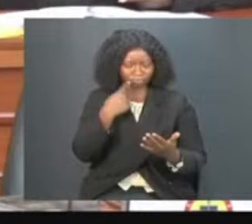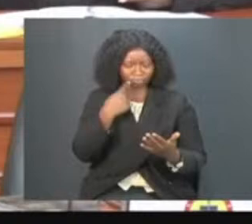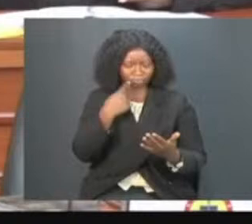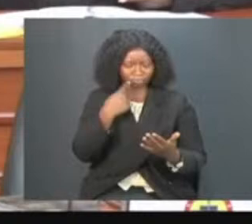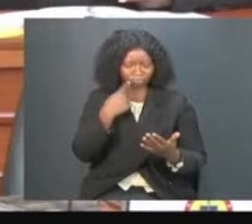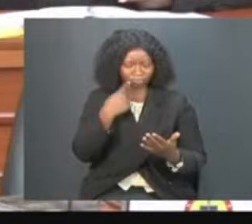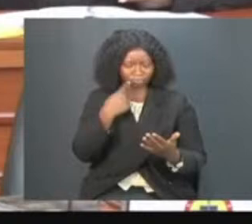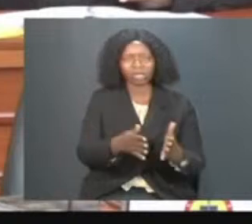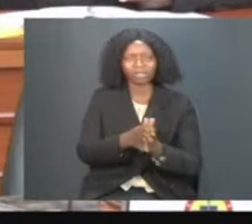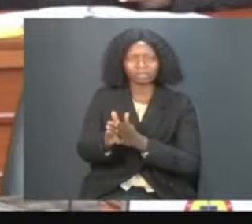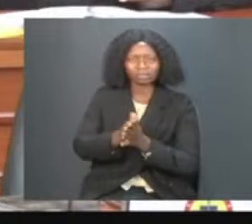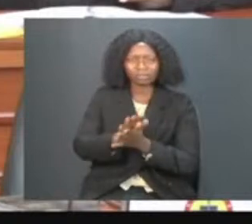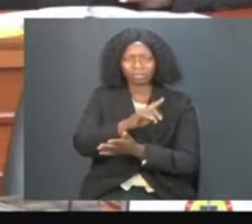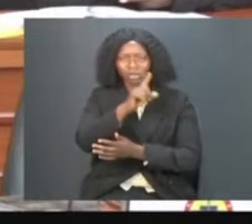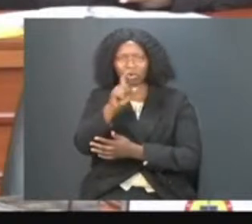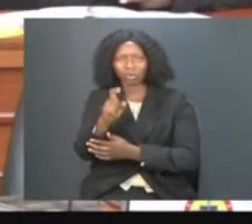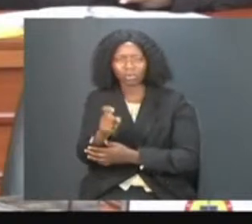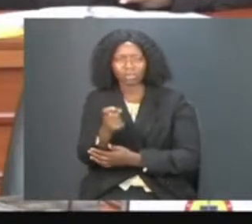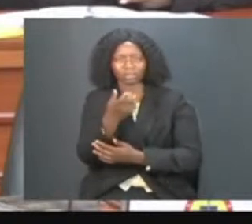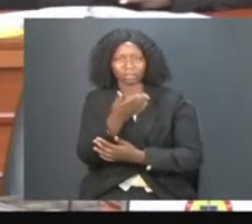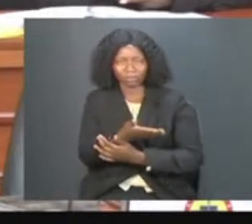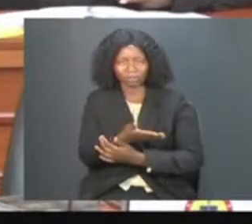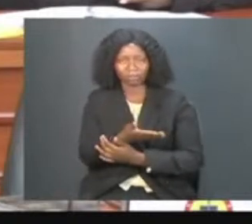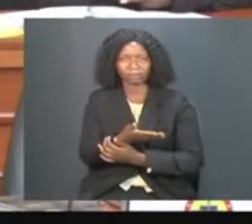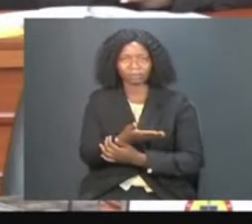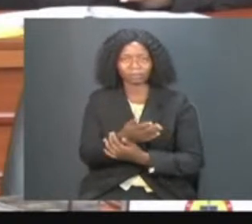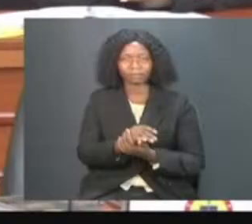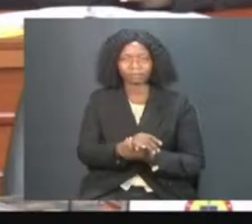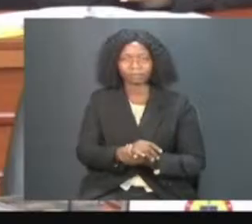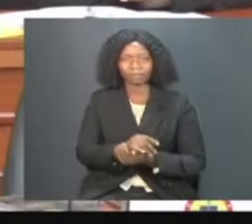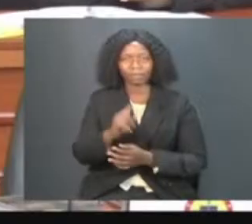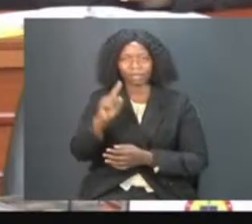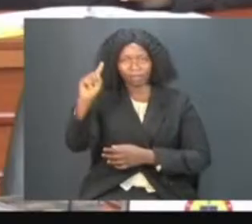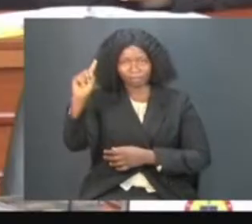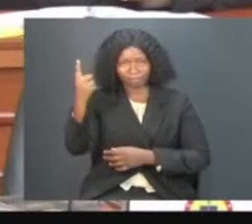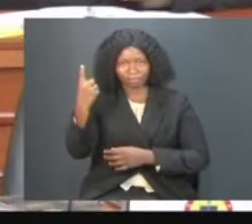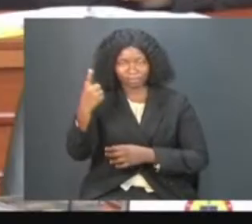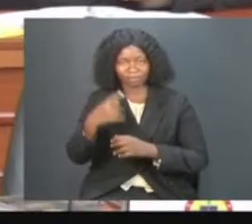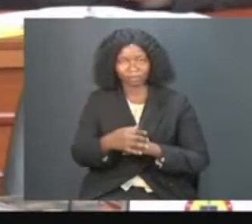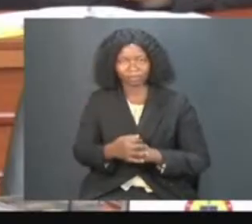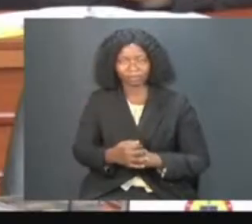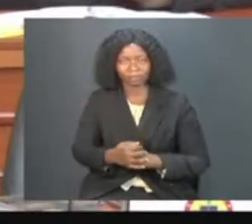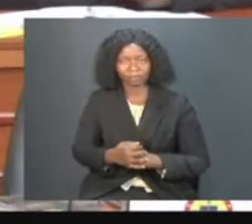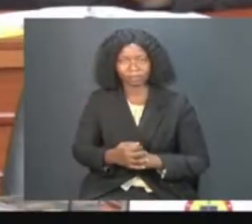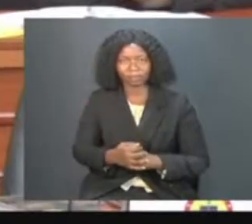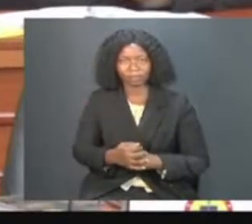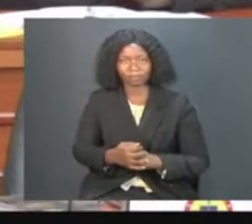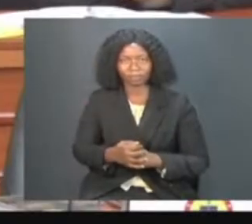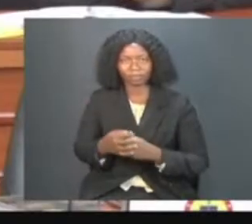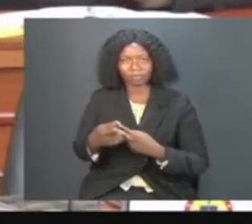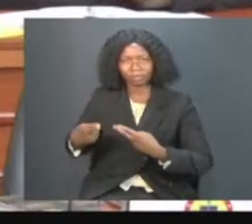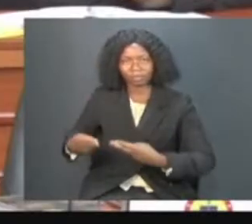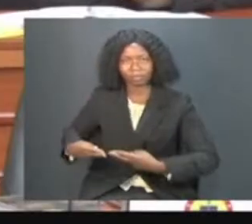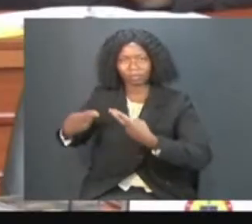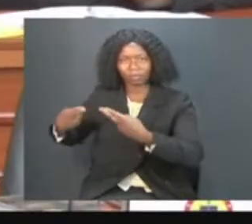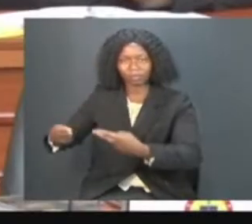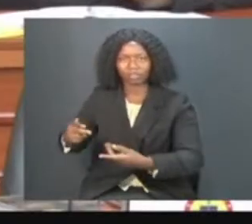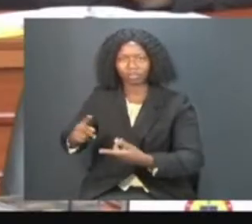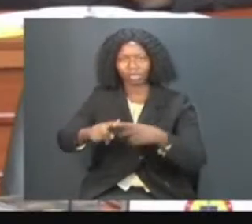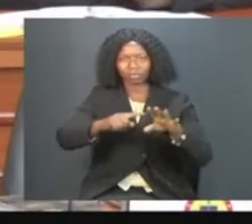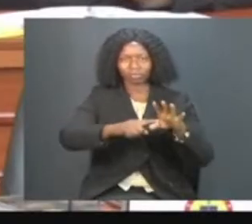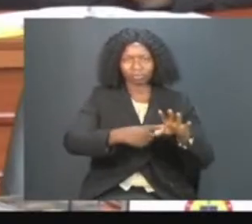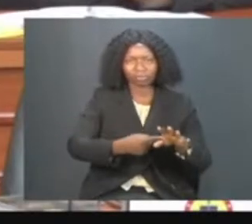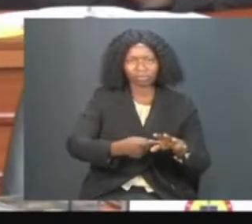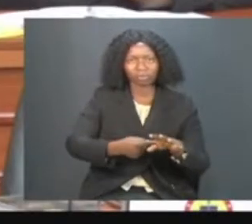and interesting questions arise. First and foremost, the recommendation is to establish